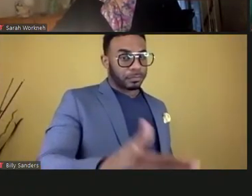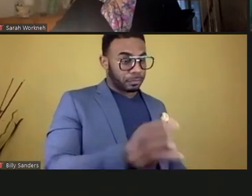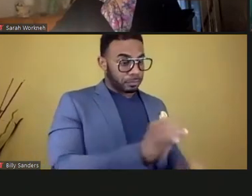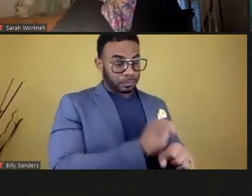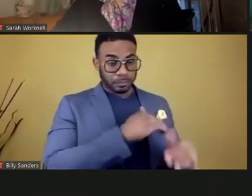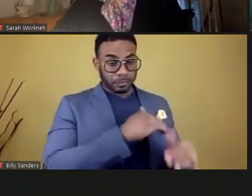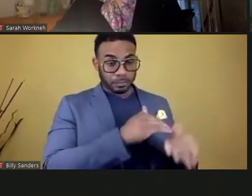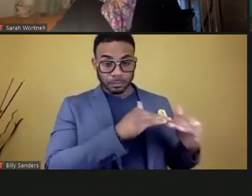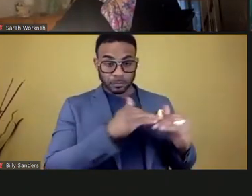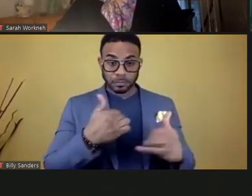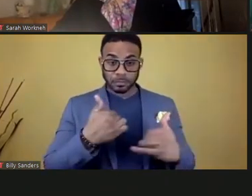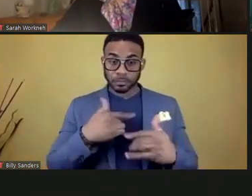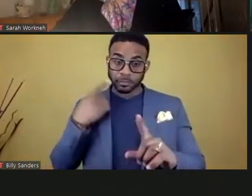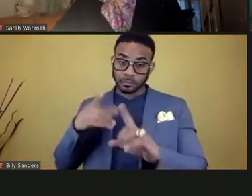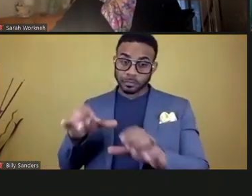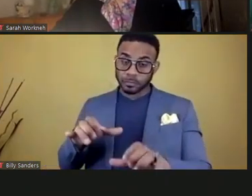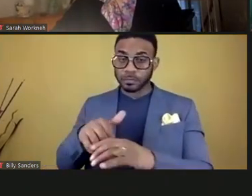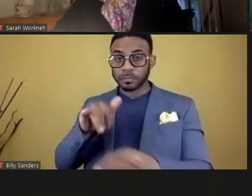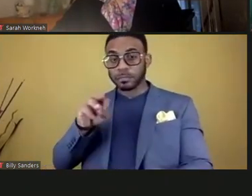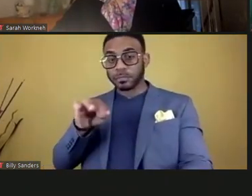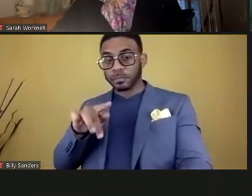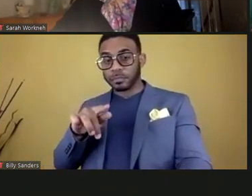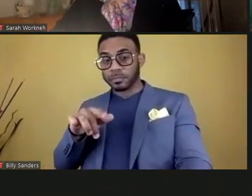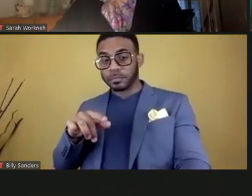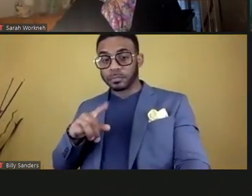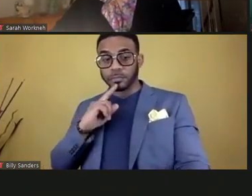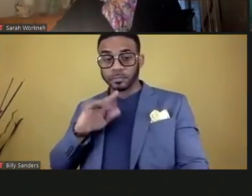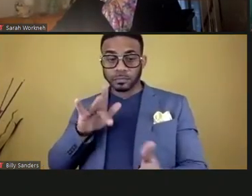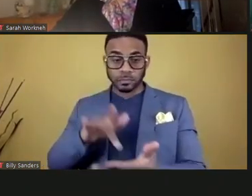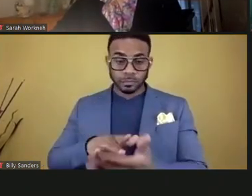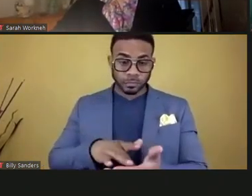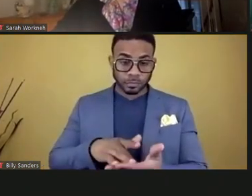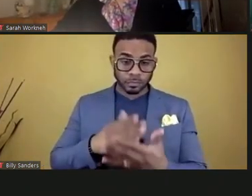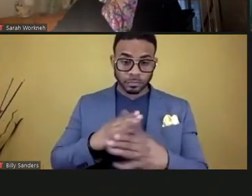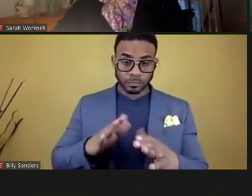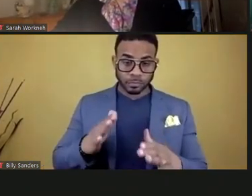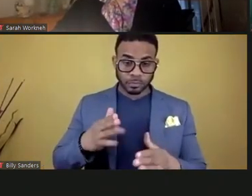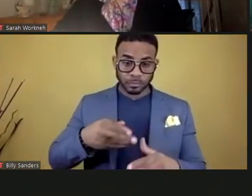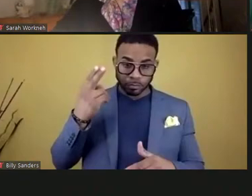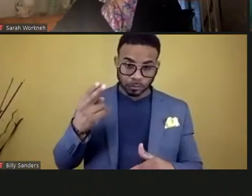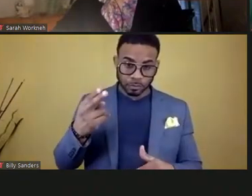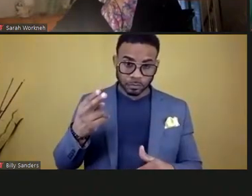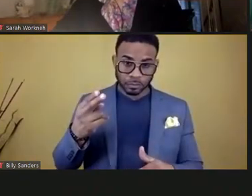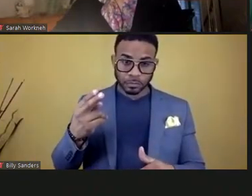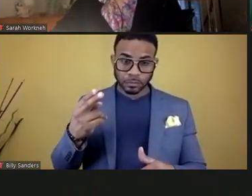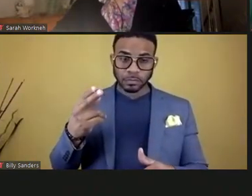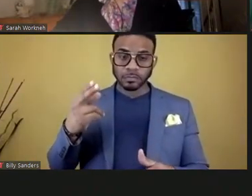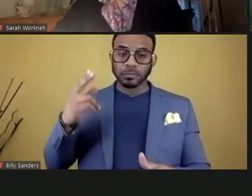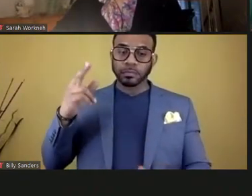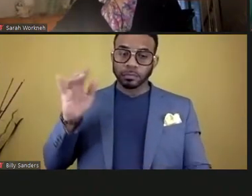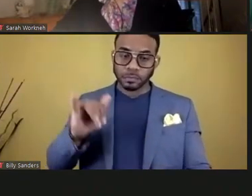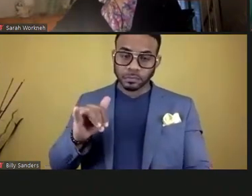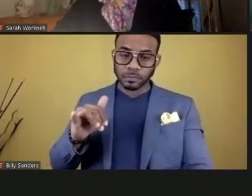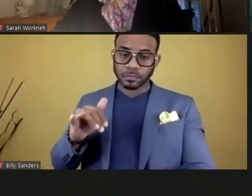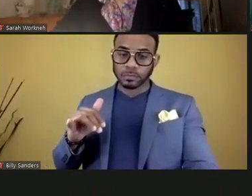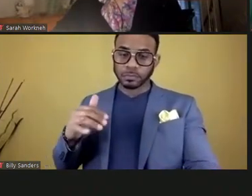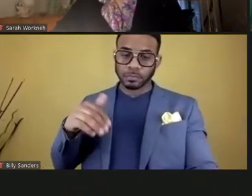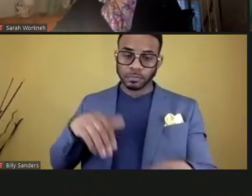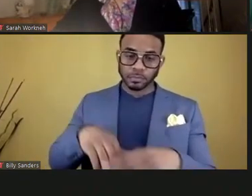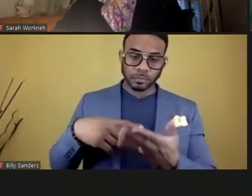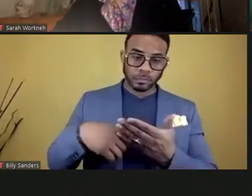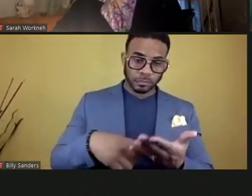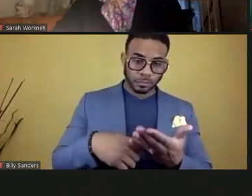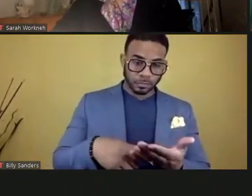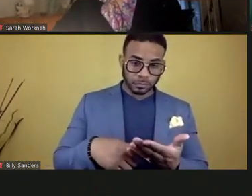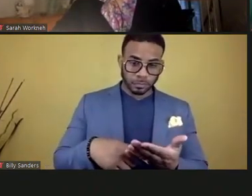colleagues and I strive to do at MPAC is to recenter and break open those histories. That brings us into